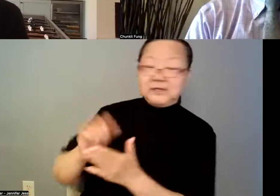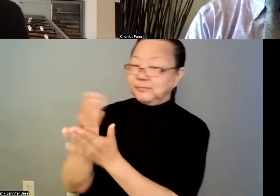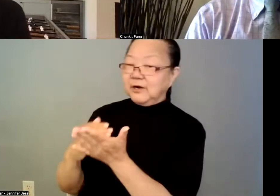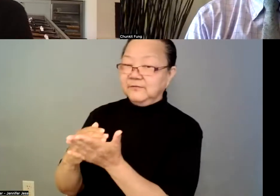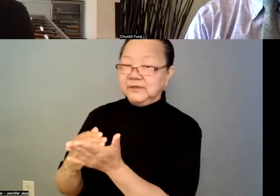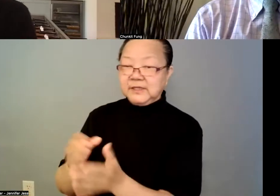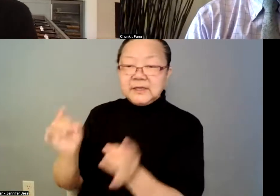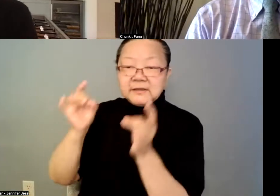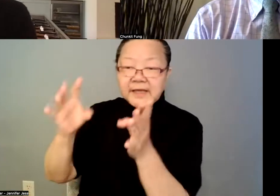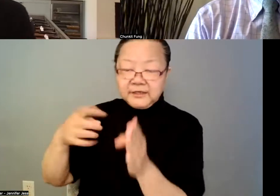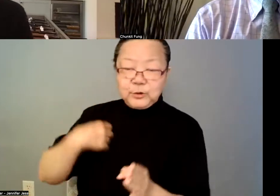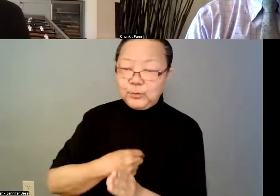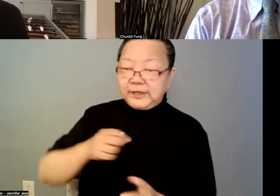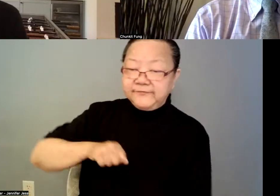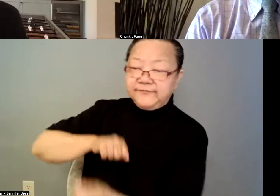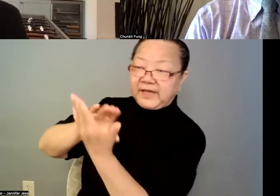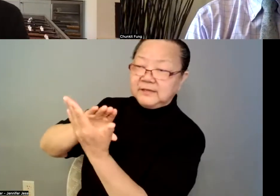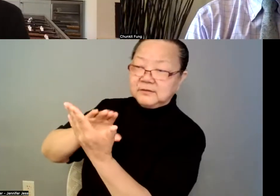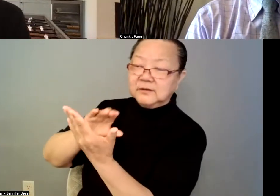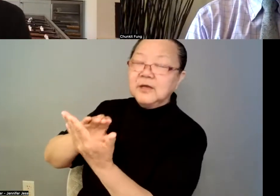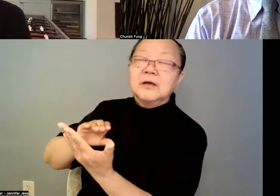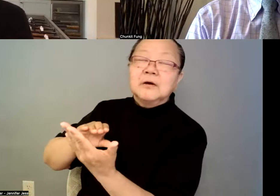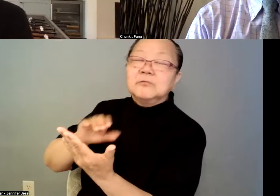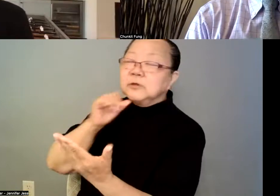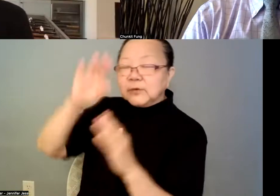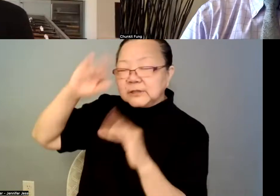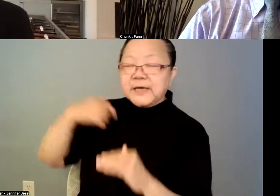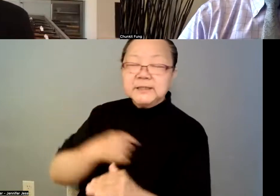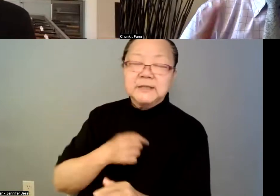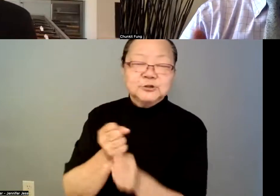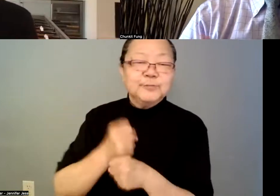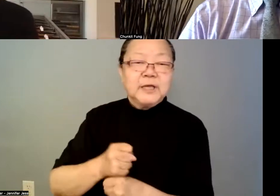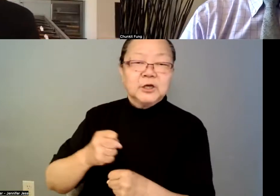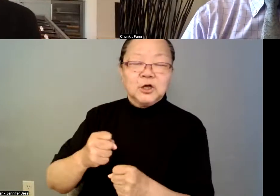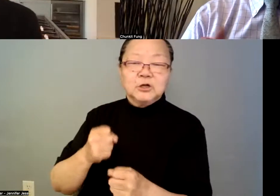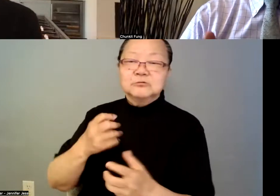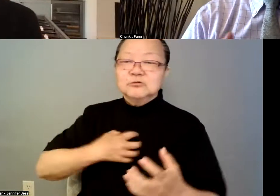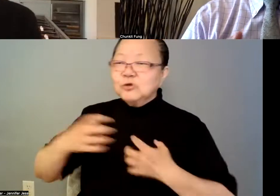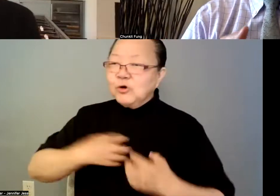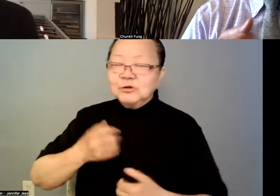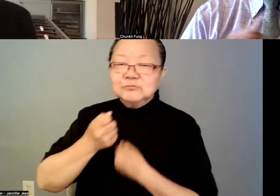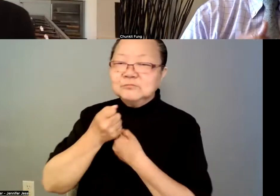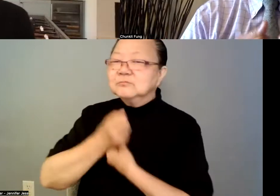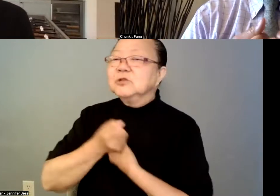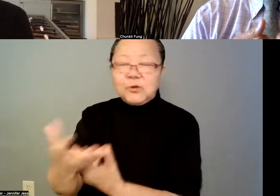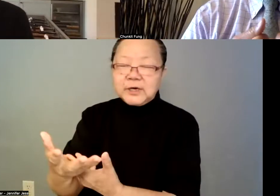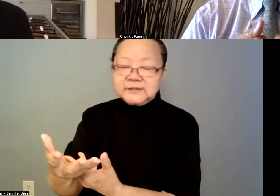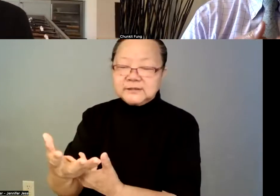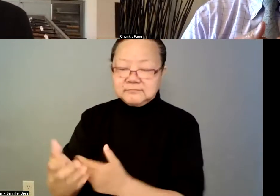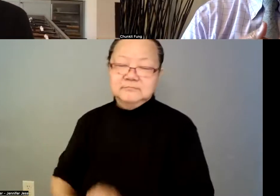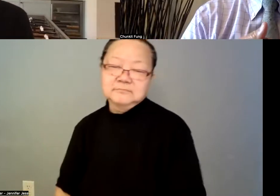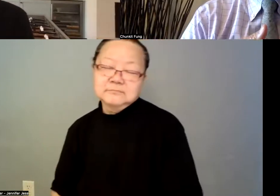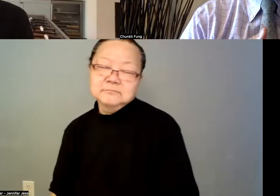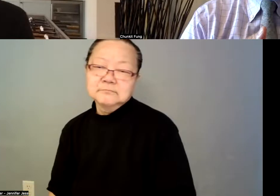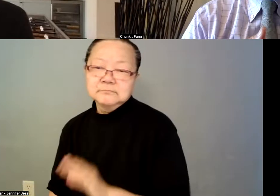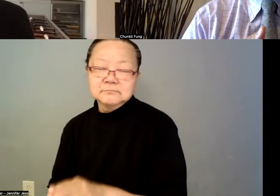not expecting us to make noise when these things happen. Thank you. So I see two questions. I think we can kind of tie them in together, maybe